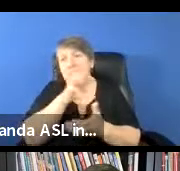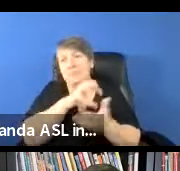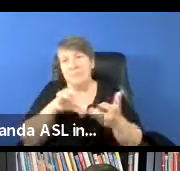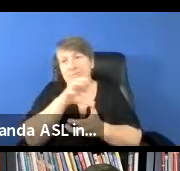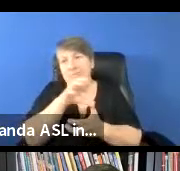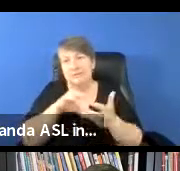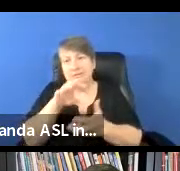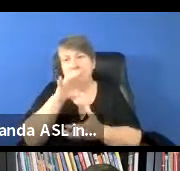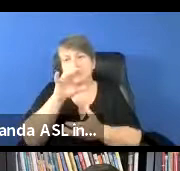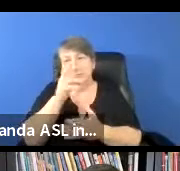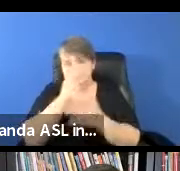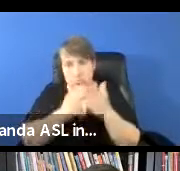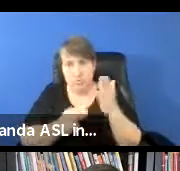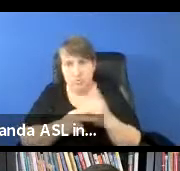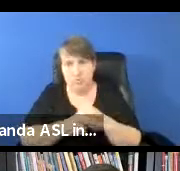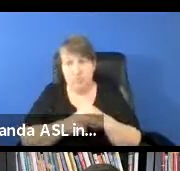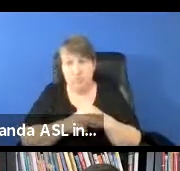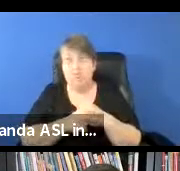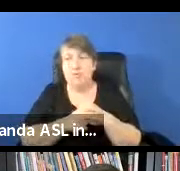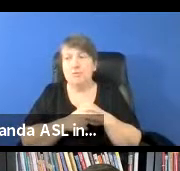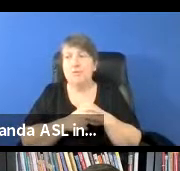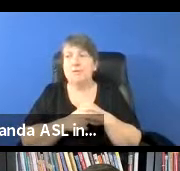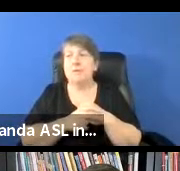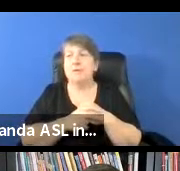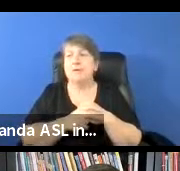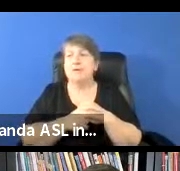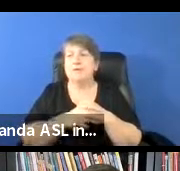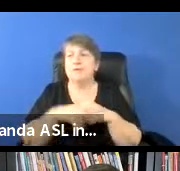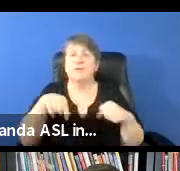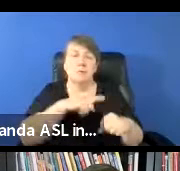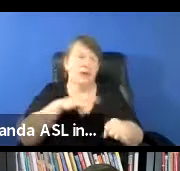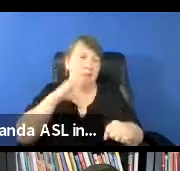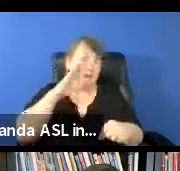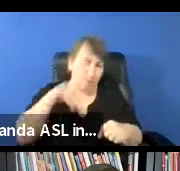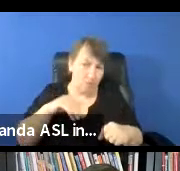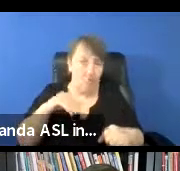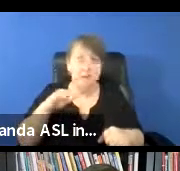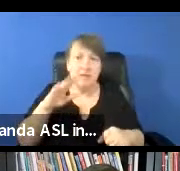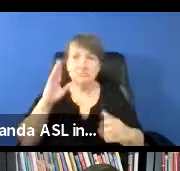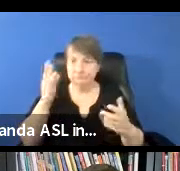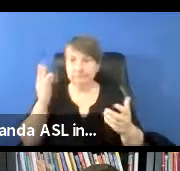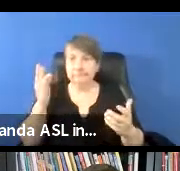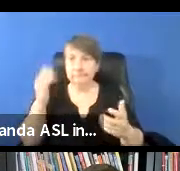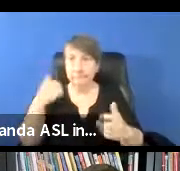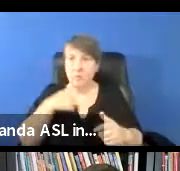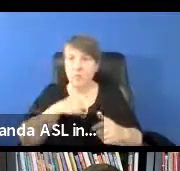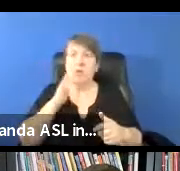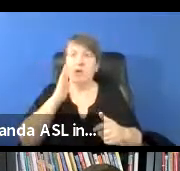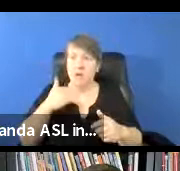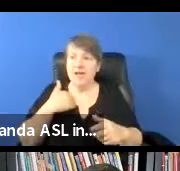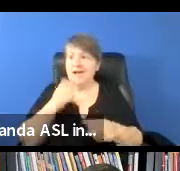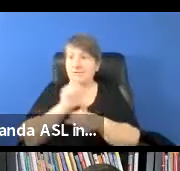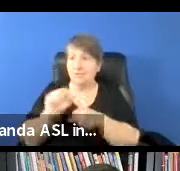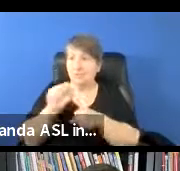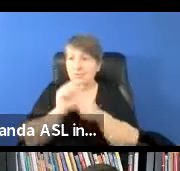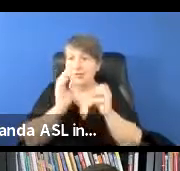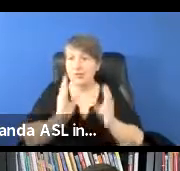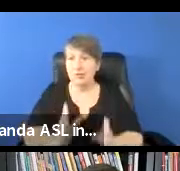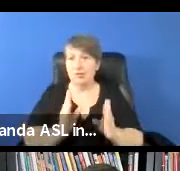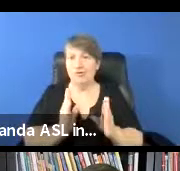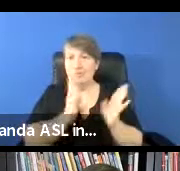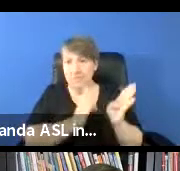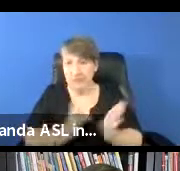that. But we know that, once again, we're going to have a workforce plan that will